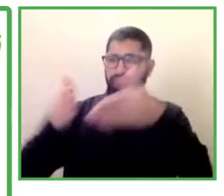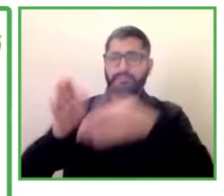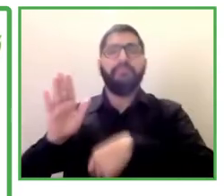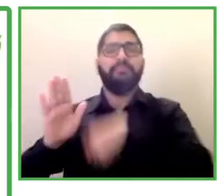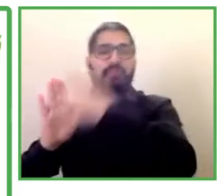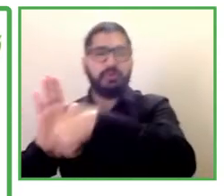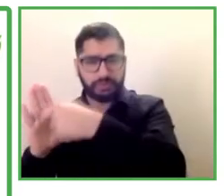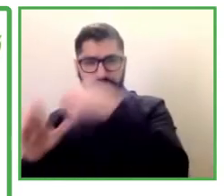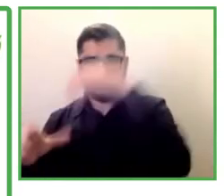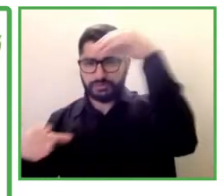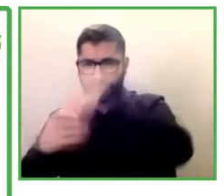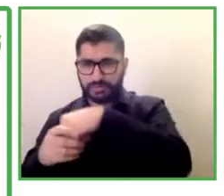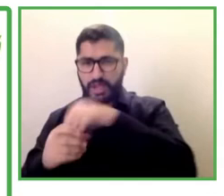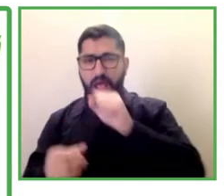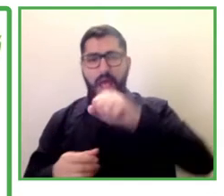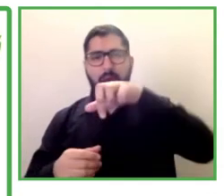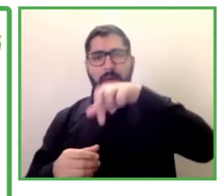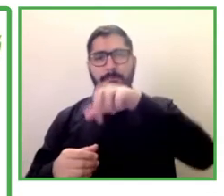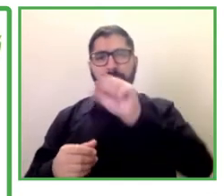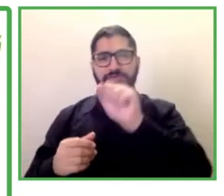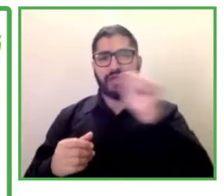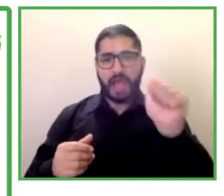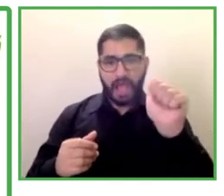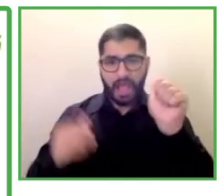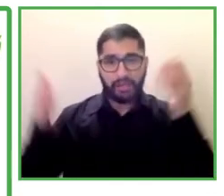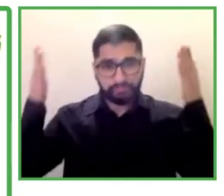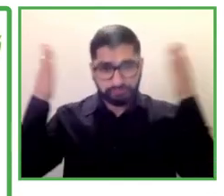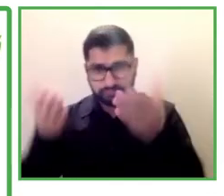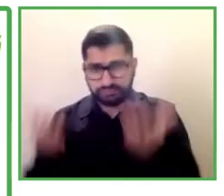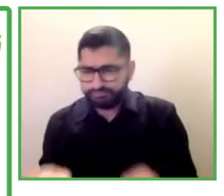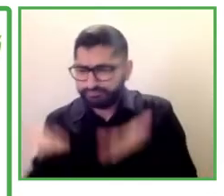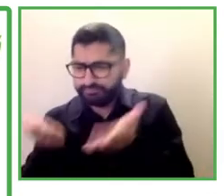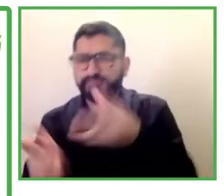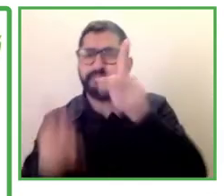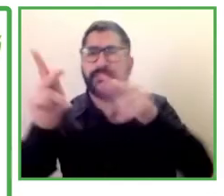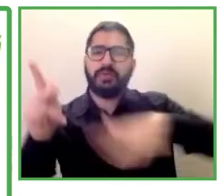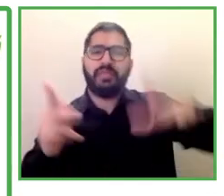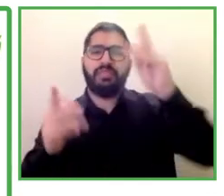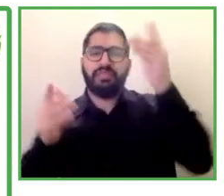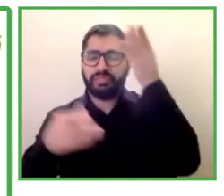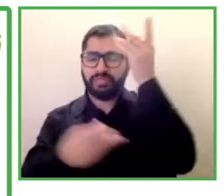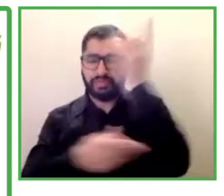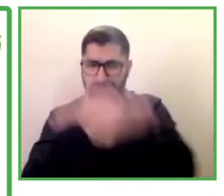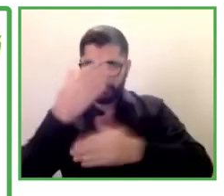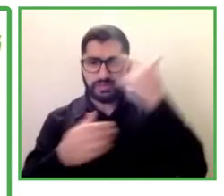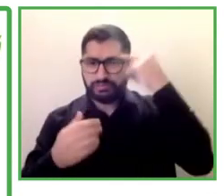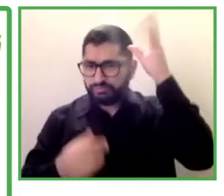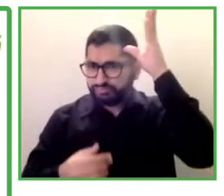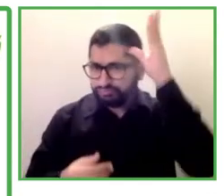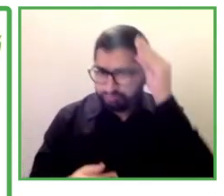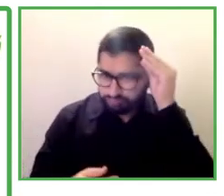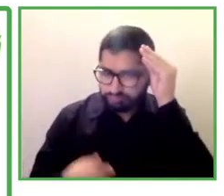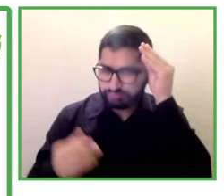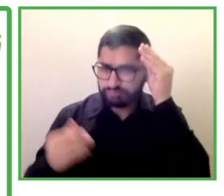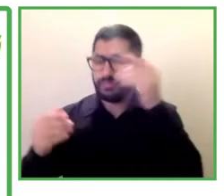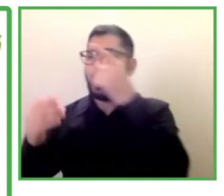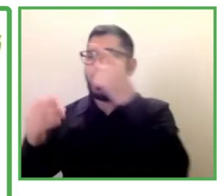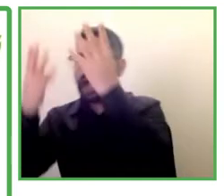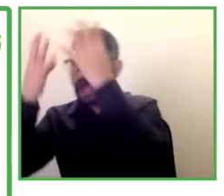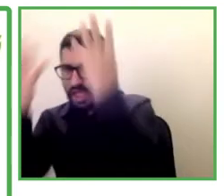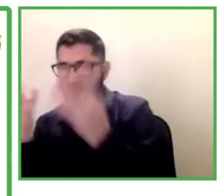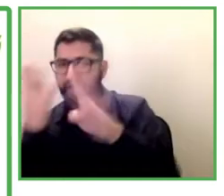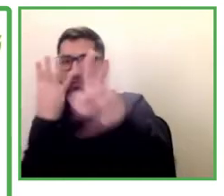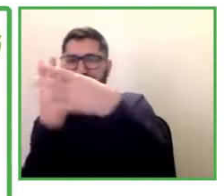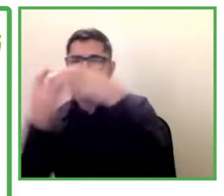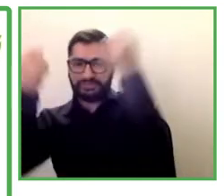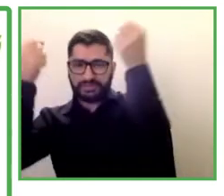created the APSA penitentiary program. So what we want to do here is to help people,